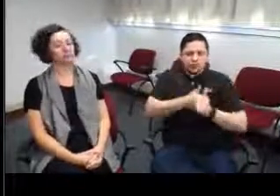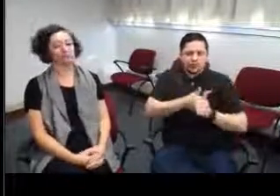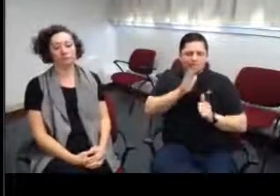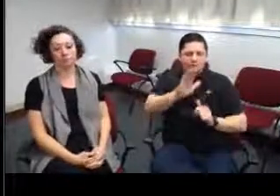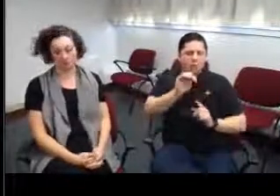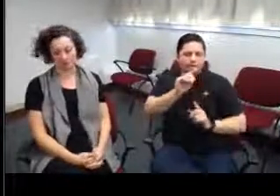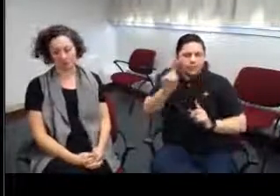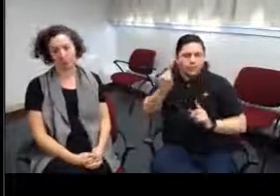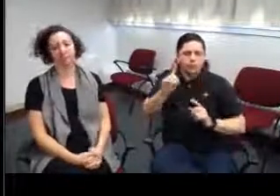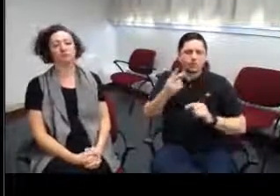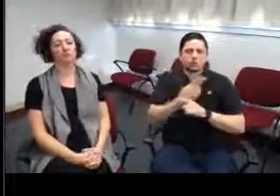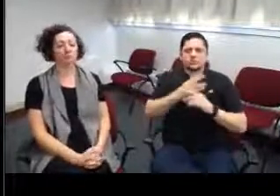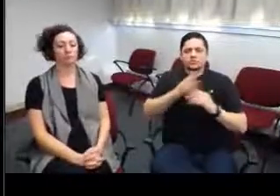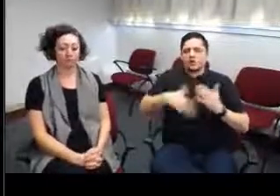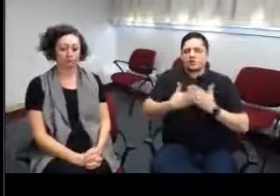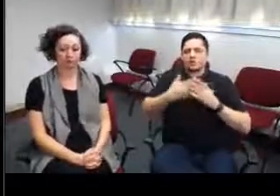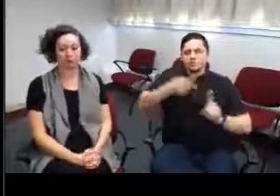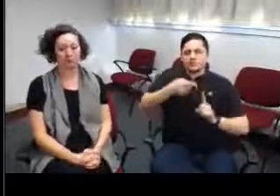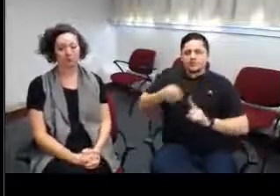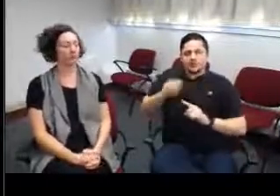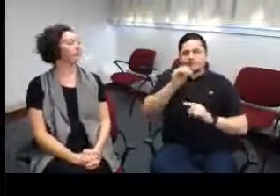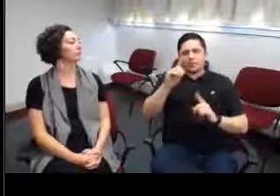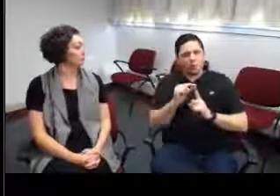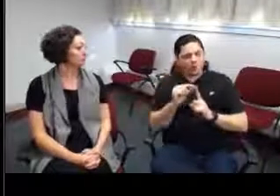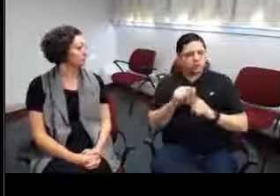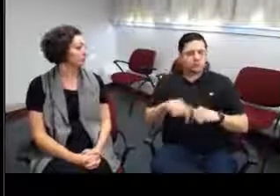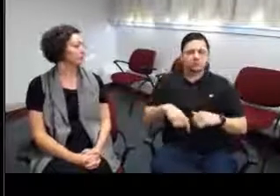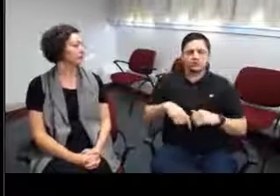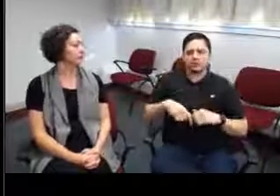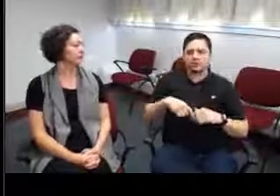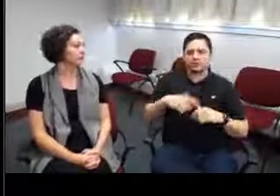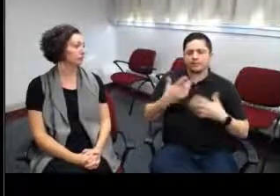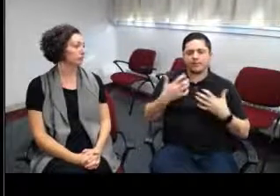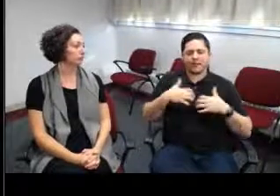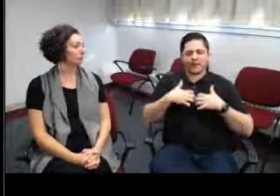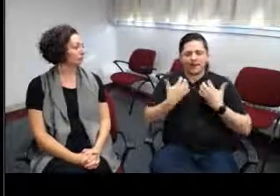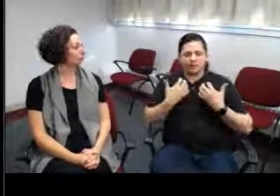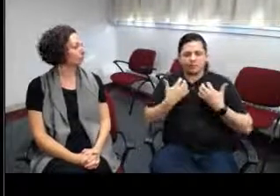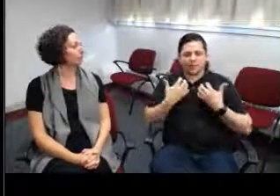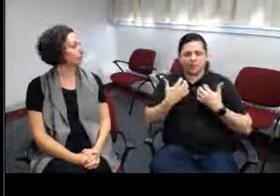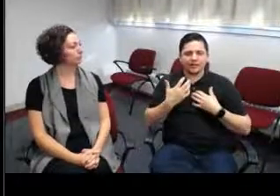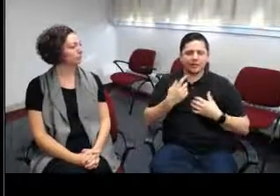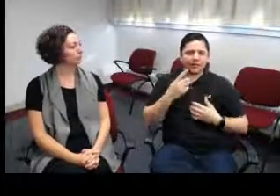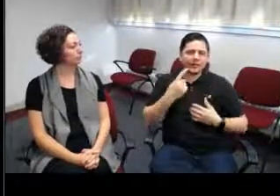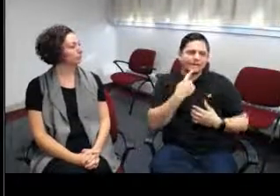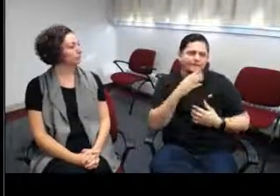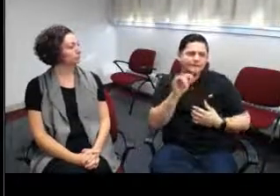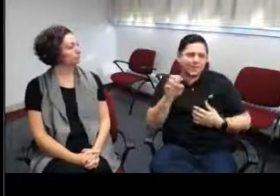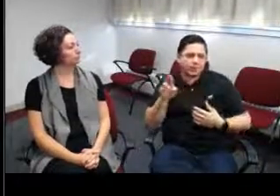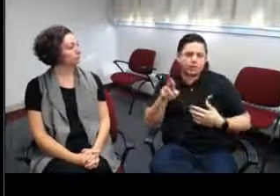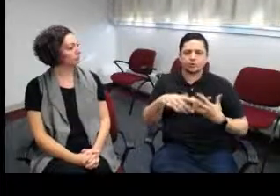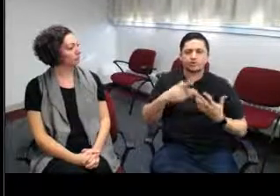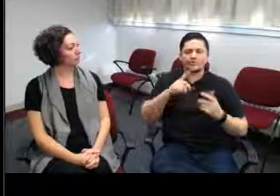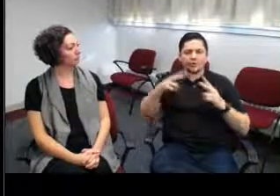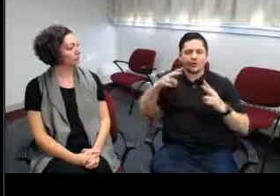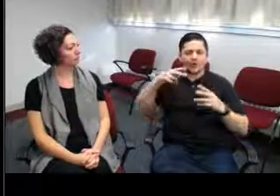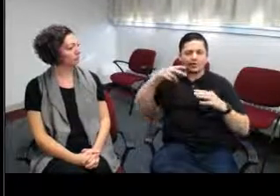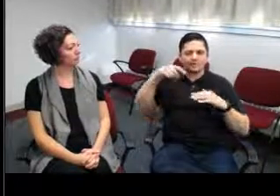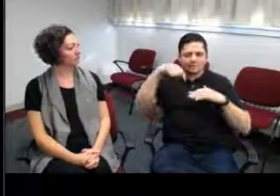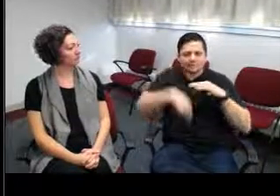for example, there might be scales for determining your mood, and they